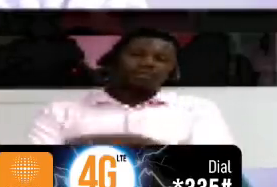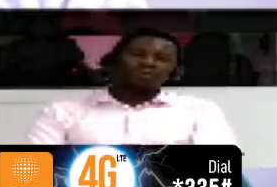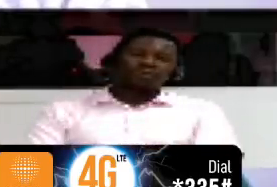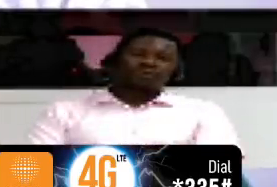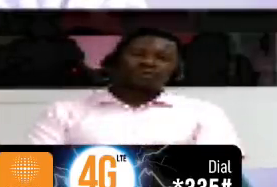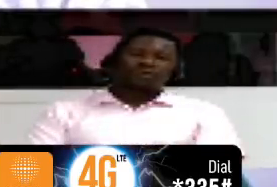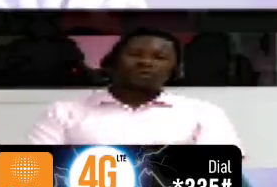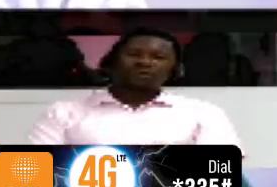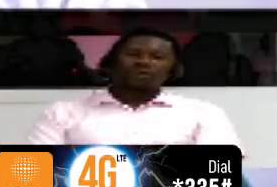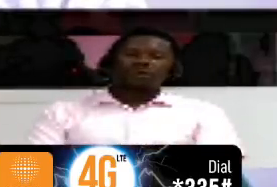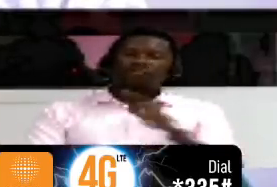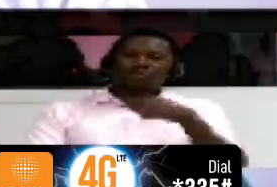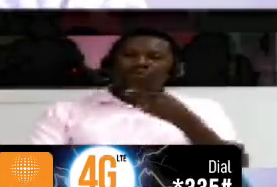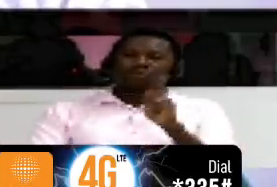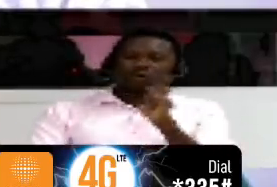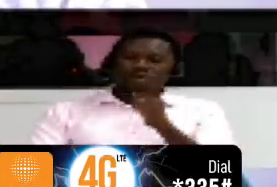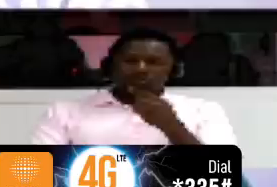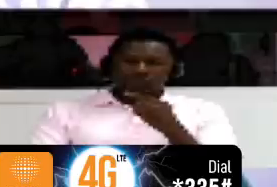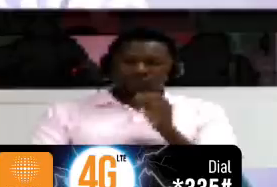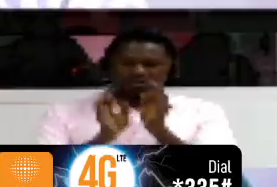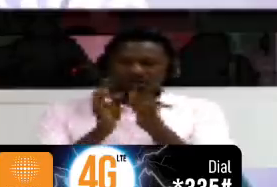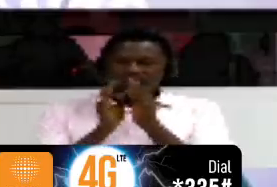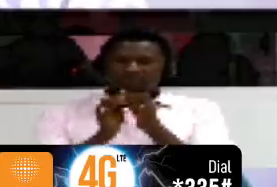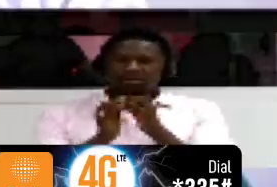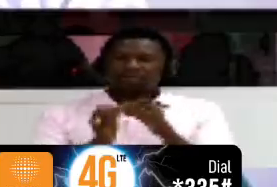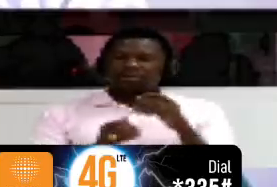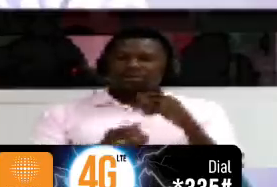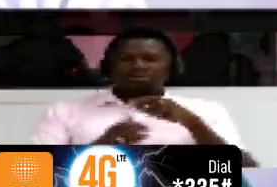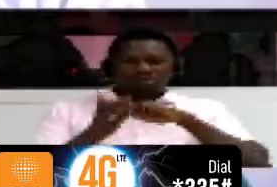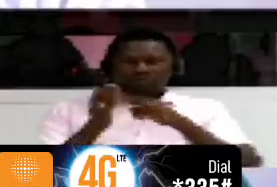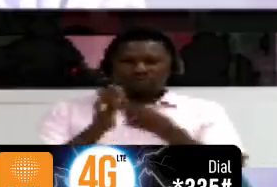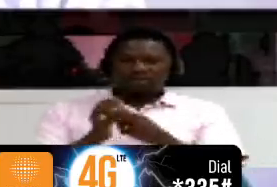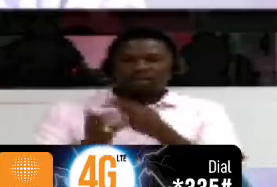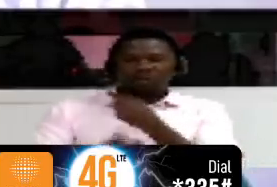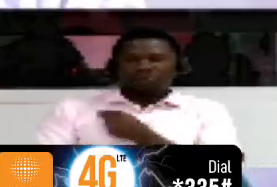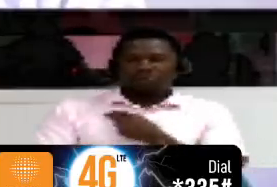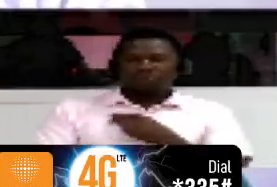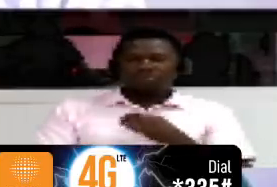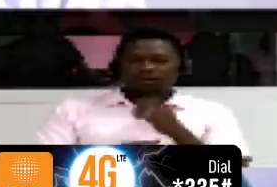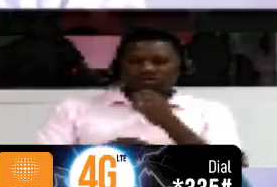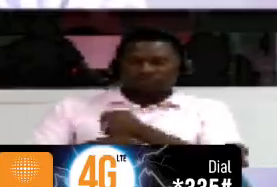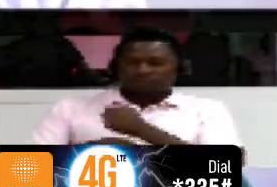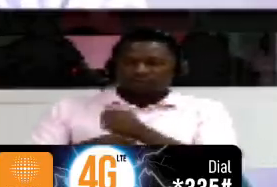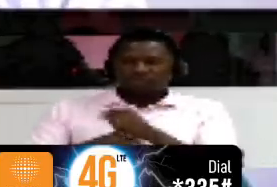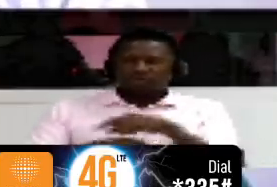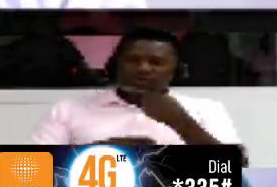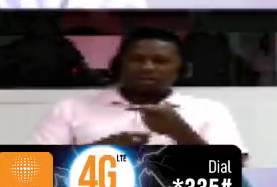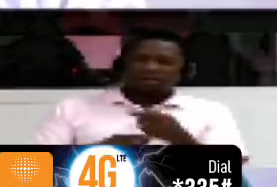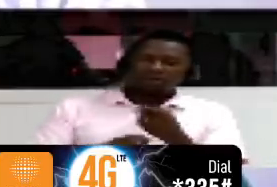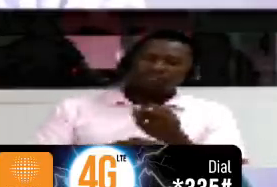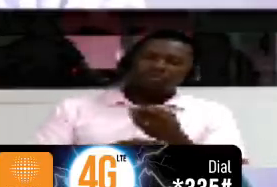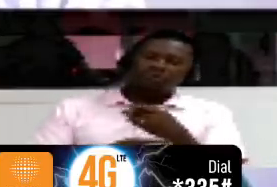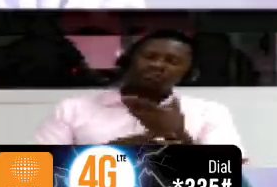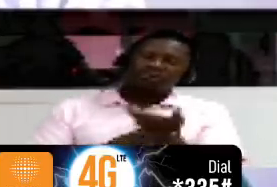So from what you've explained, it sounds as though the union was organized like some sort